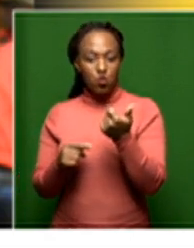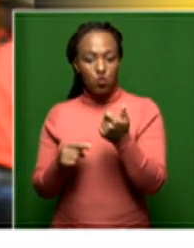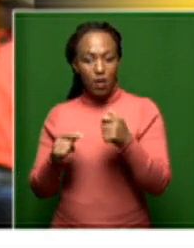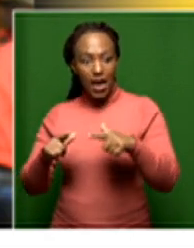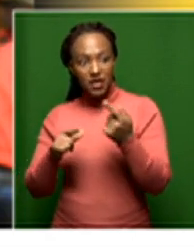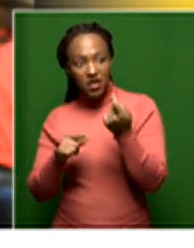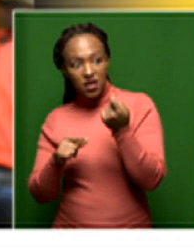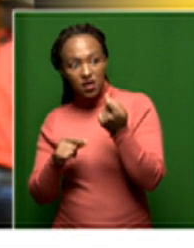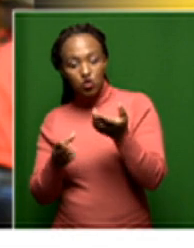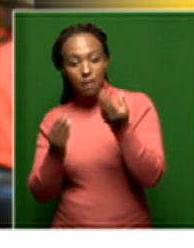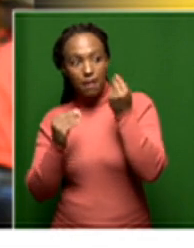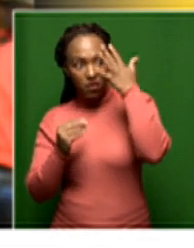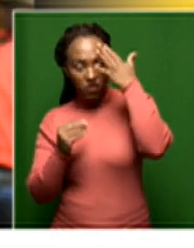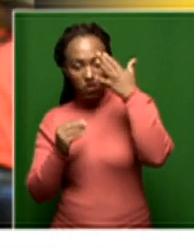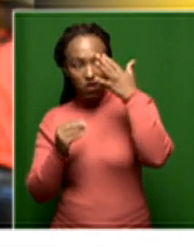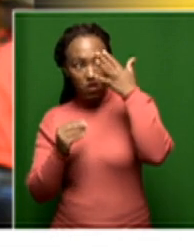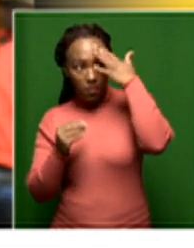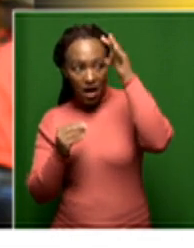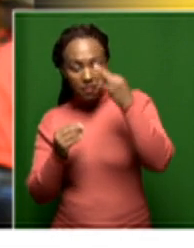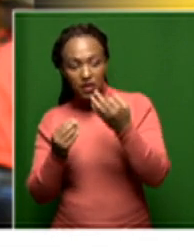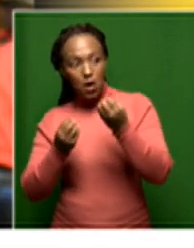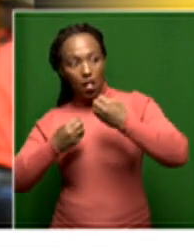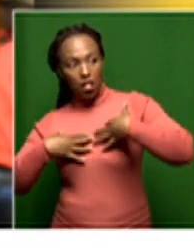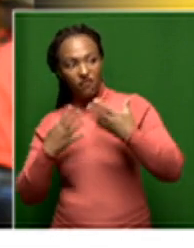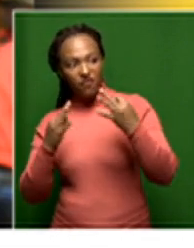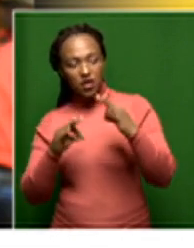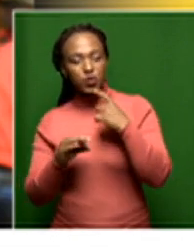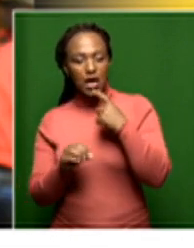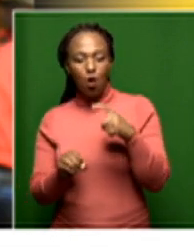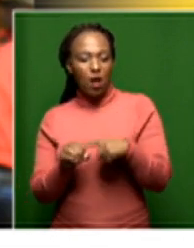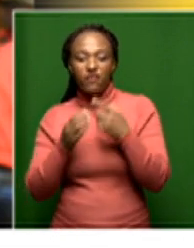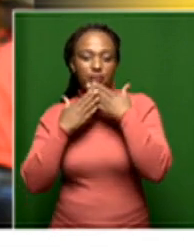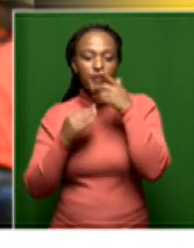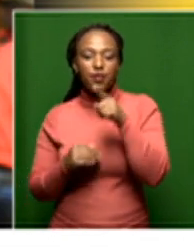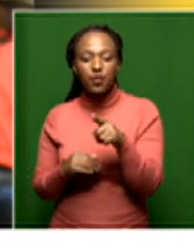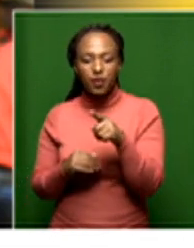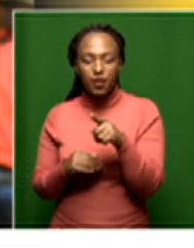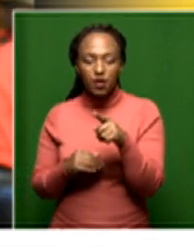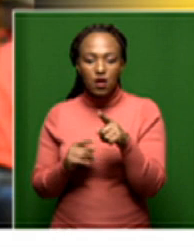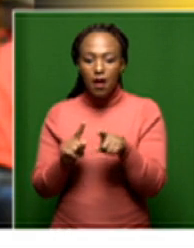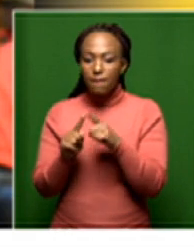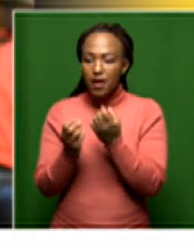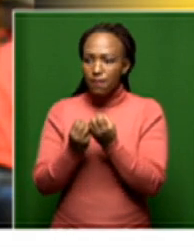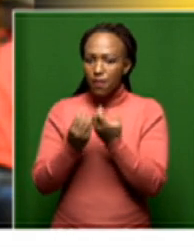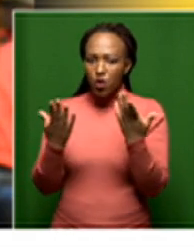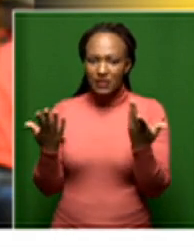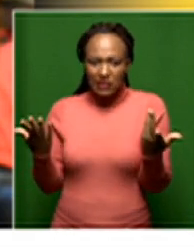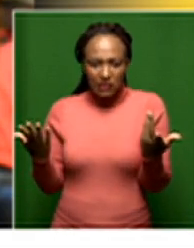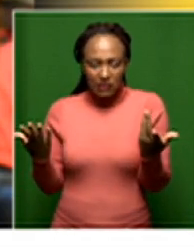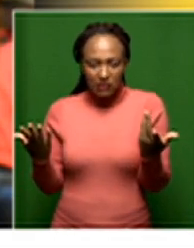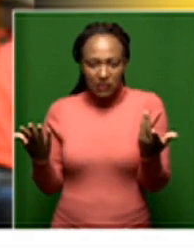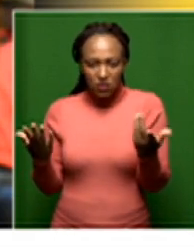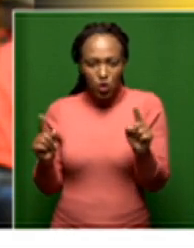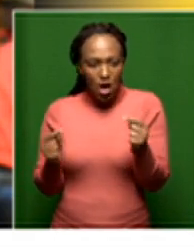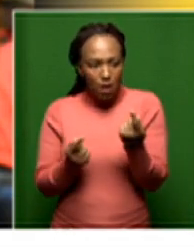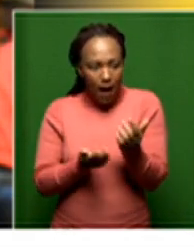free from the government because they will say we don't qualify under the means test. And yet, most of us will be unable to raise the